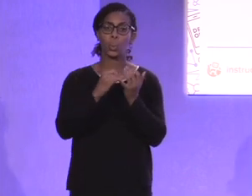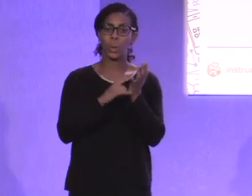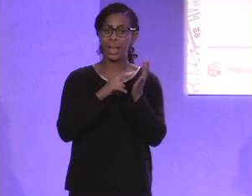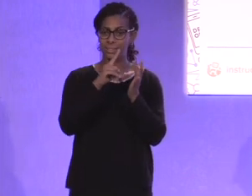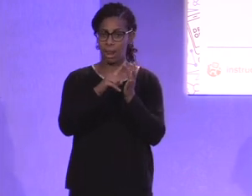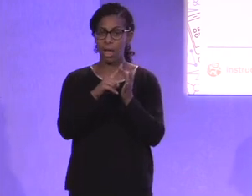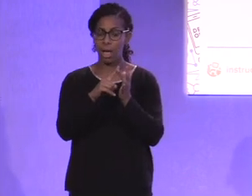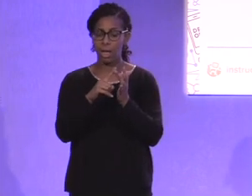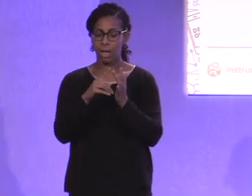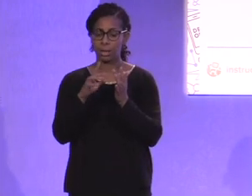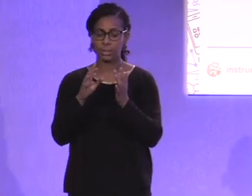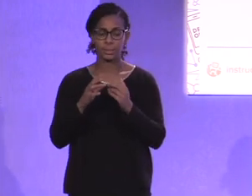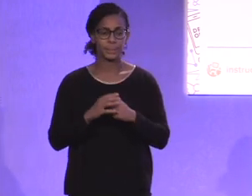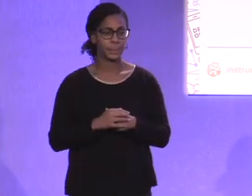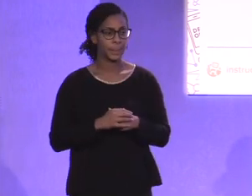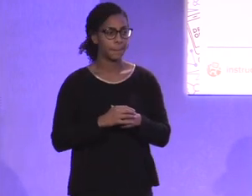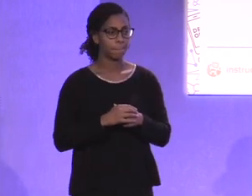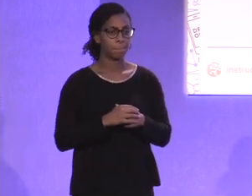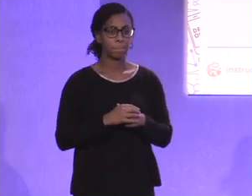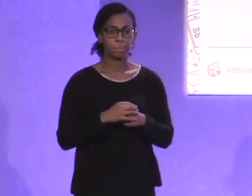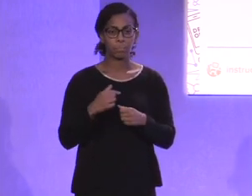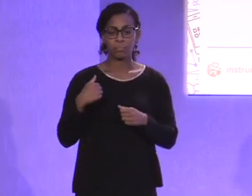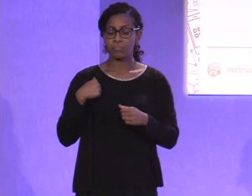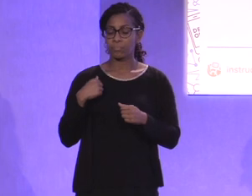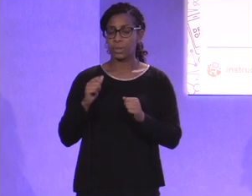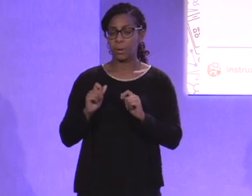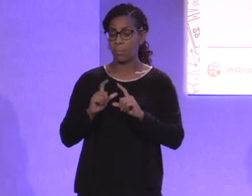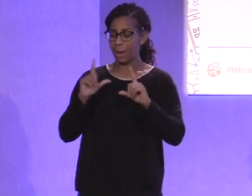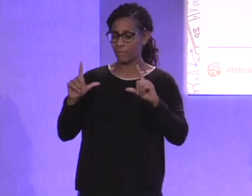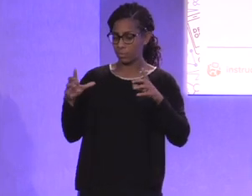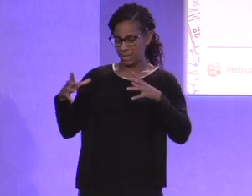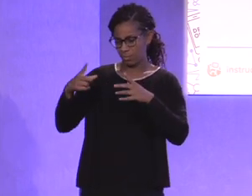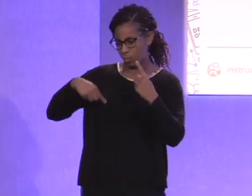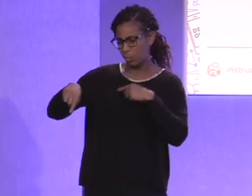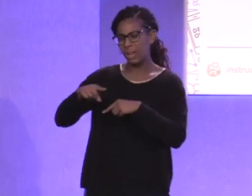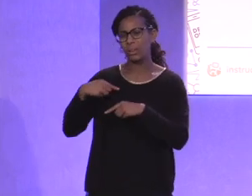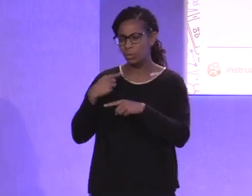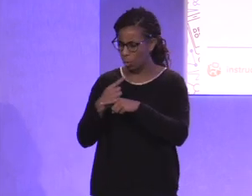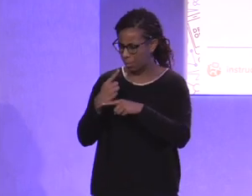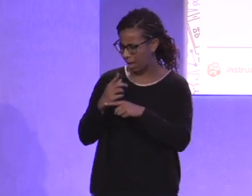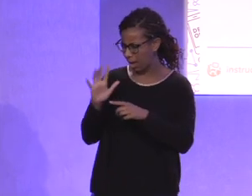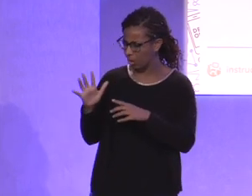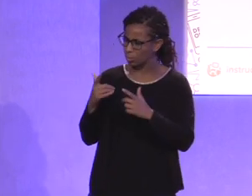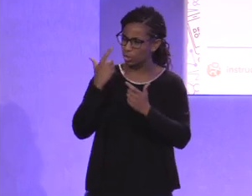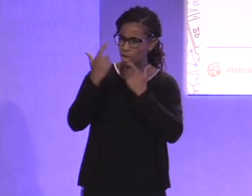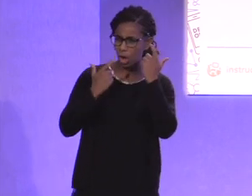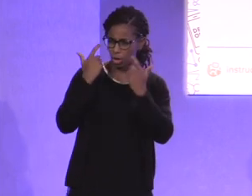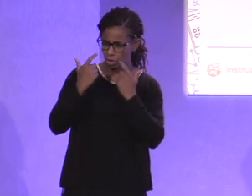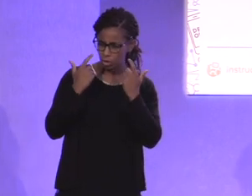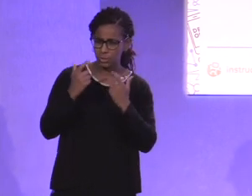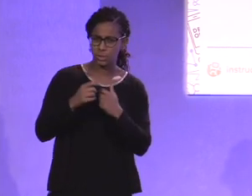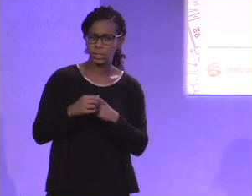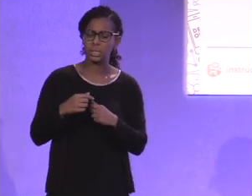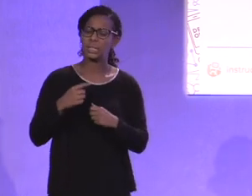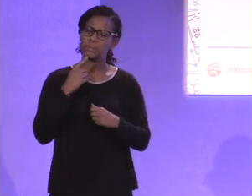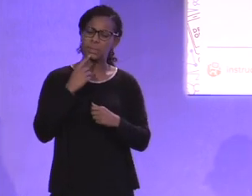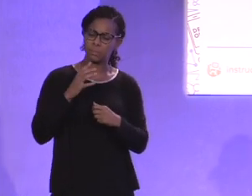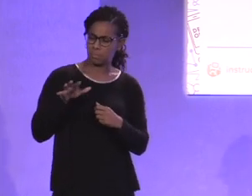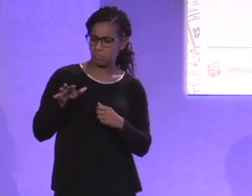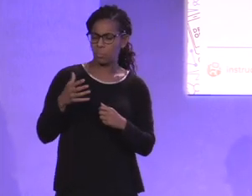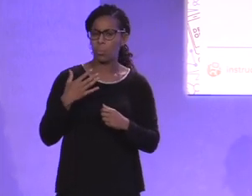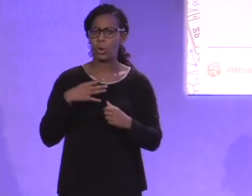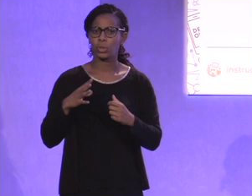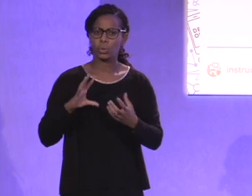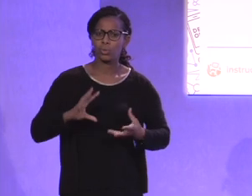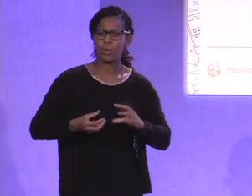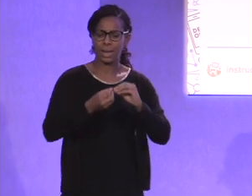were talking between ourselves, the platform team and devs, about search. We were like, we want to create a SLI to show whether or